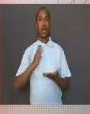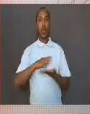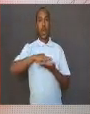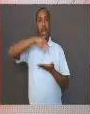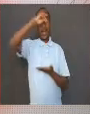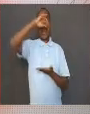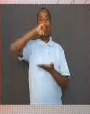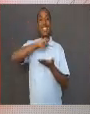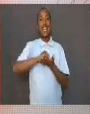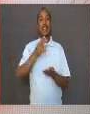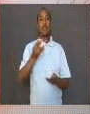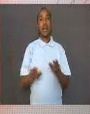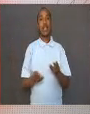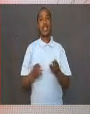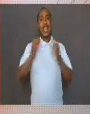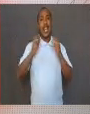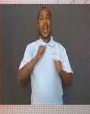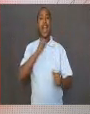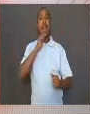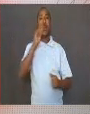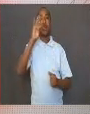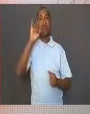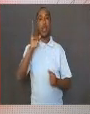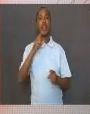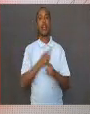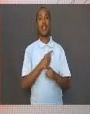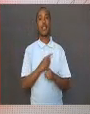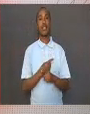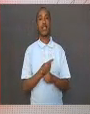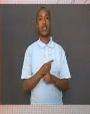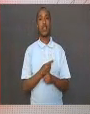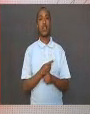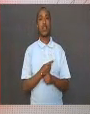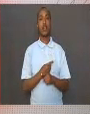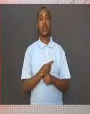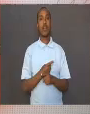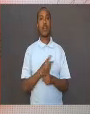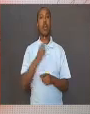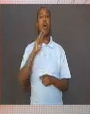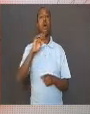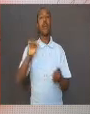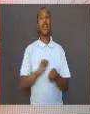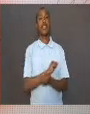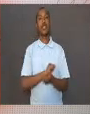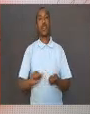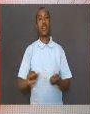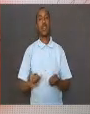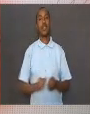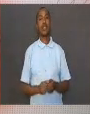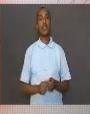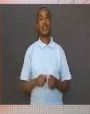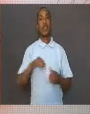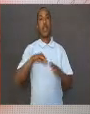We learned that mass cannot be created or